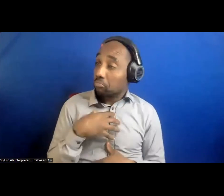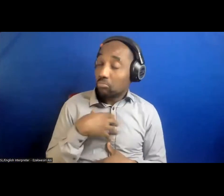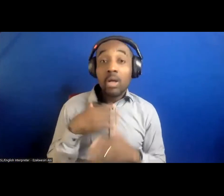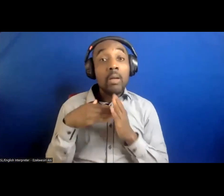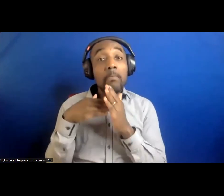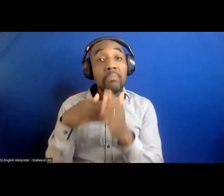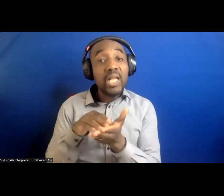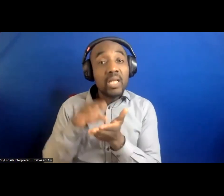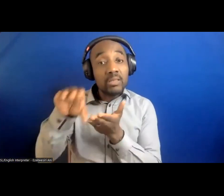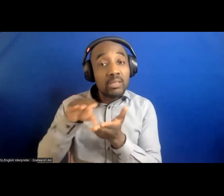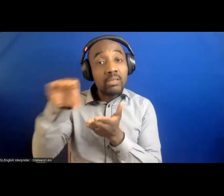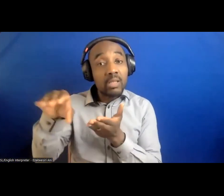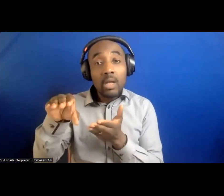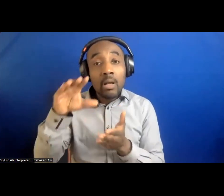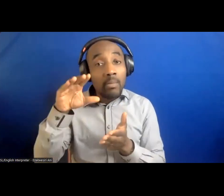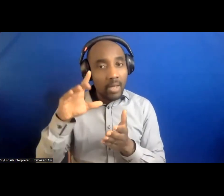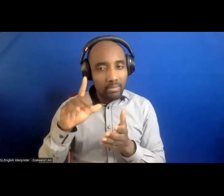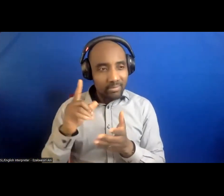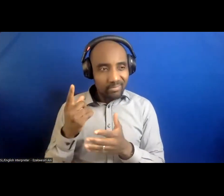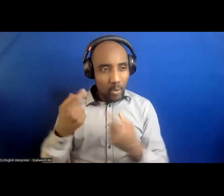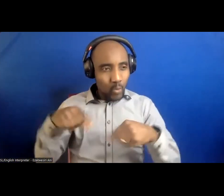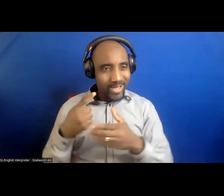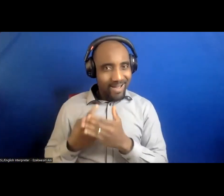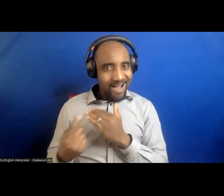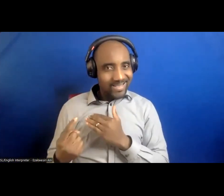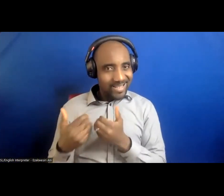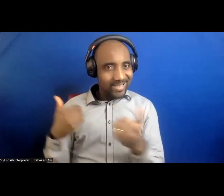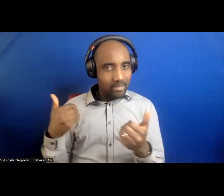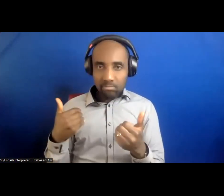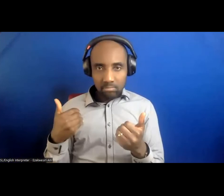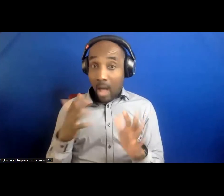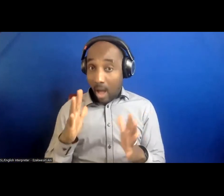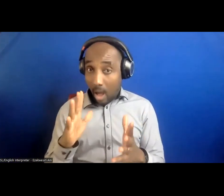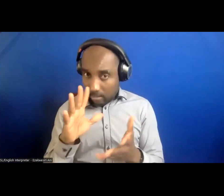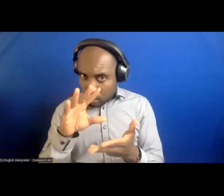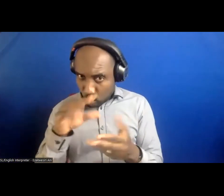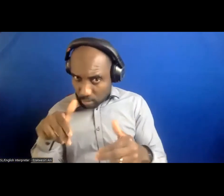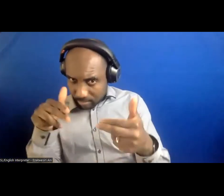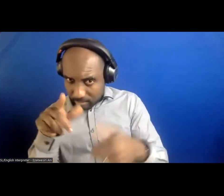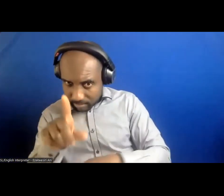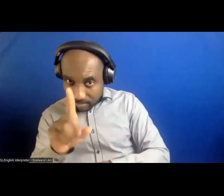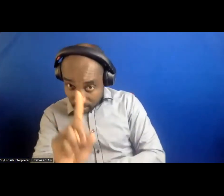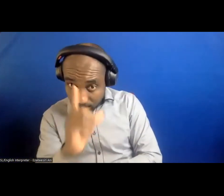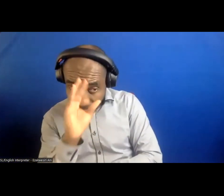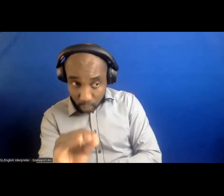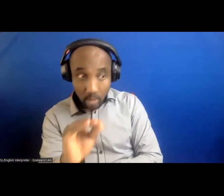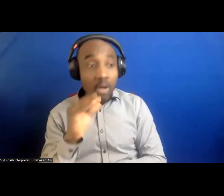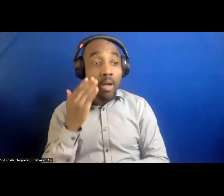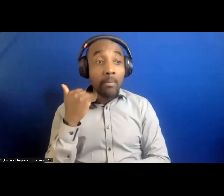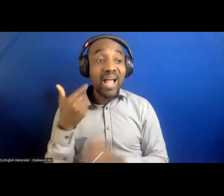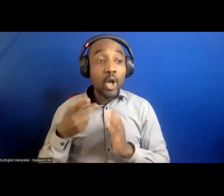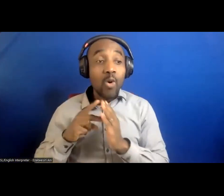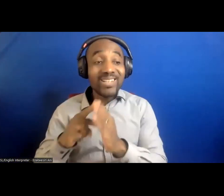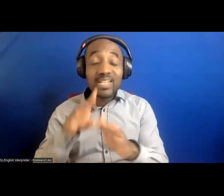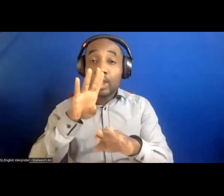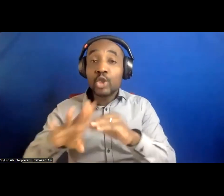see us isolated. I say now for the record, Black organisations in sports